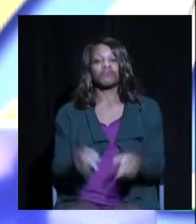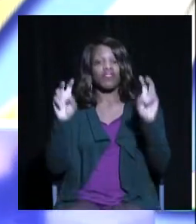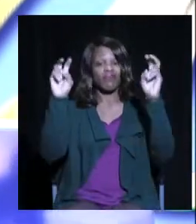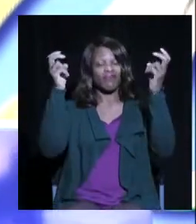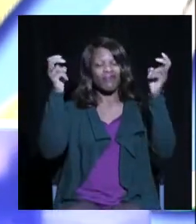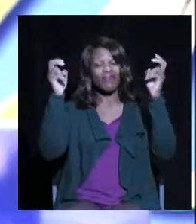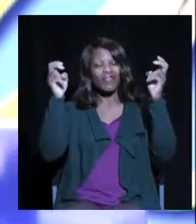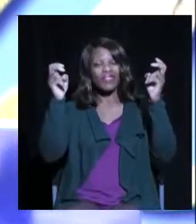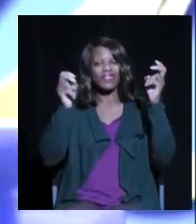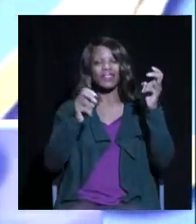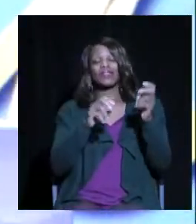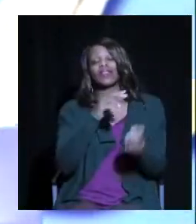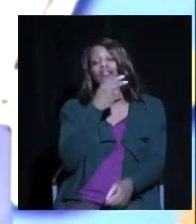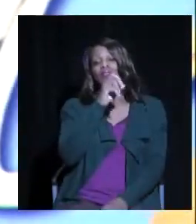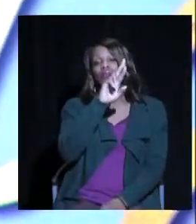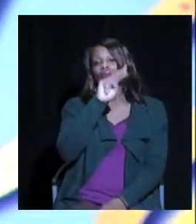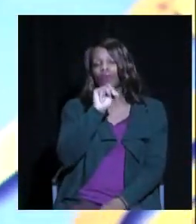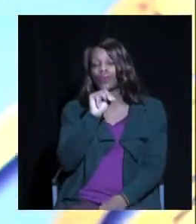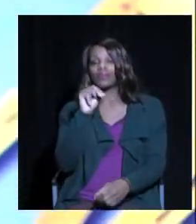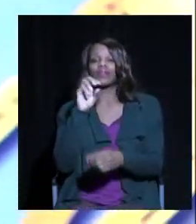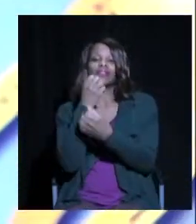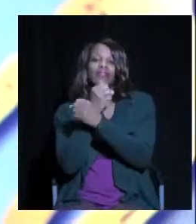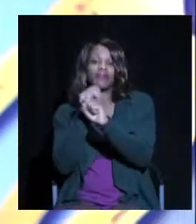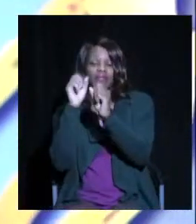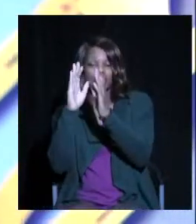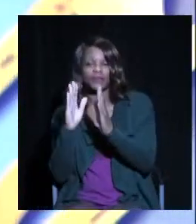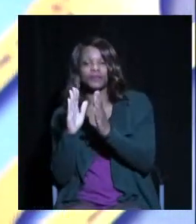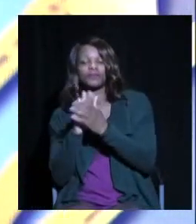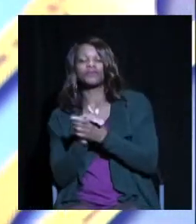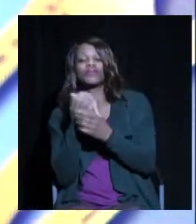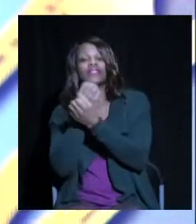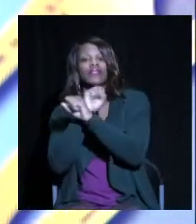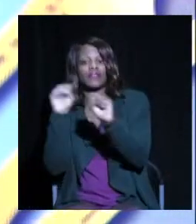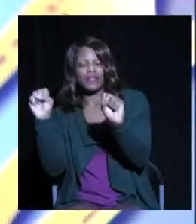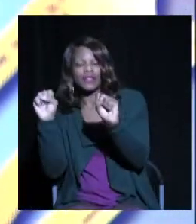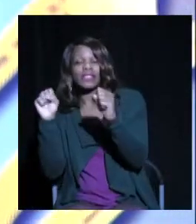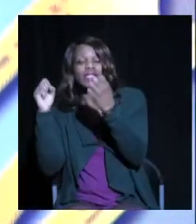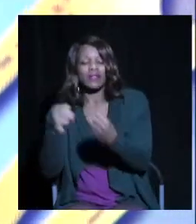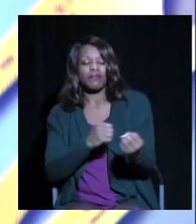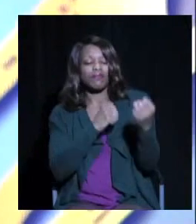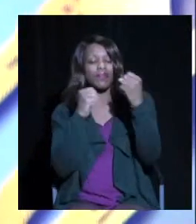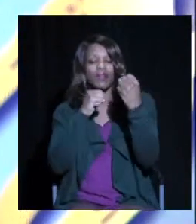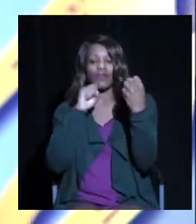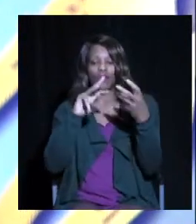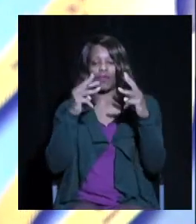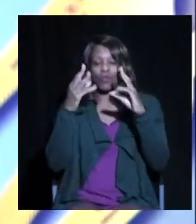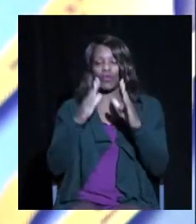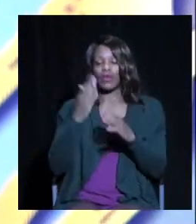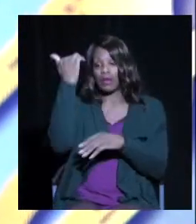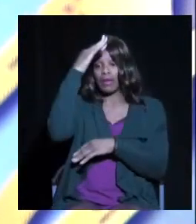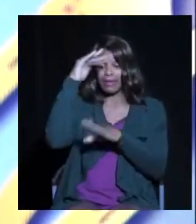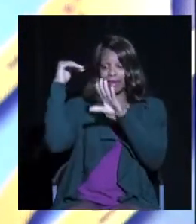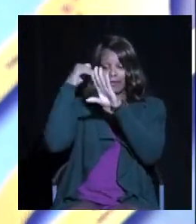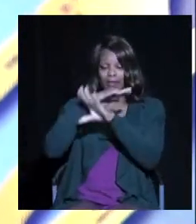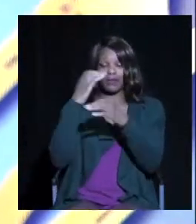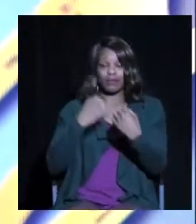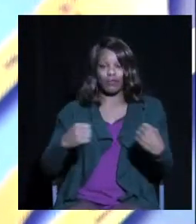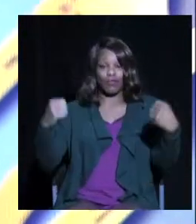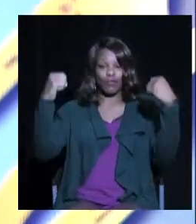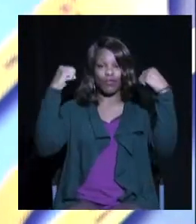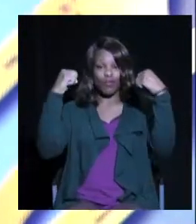horn of salvation, was talking about this royal power, or the power of a warrior. That God has sent a strong warrior that